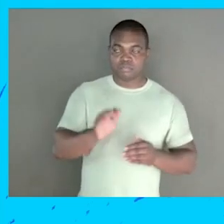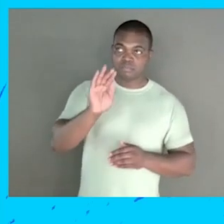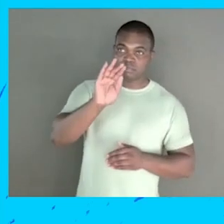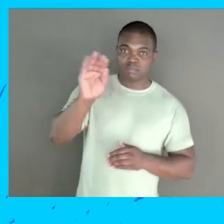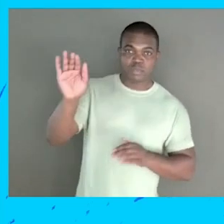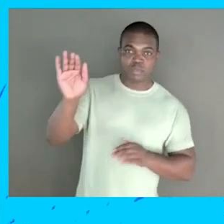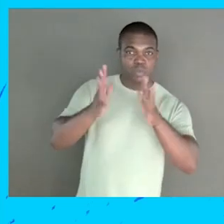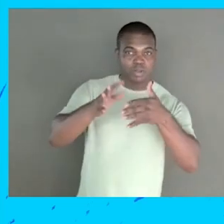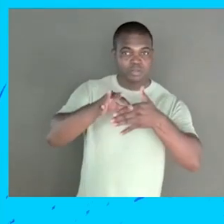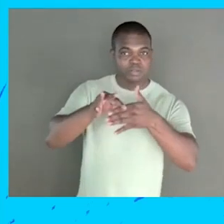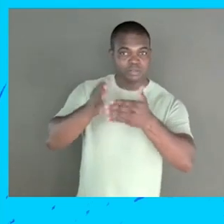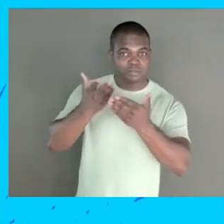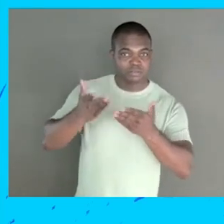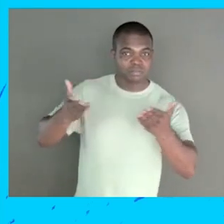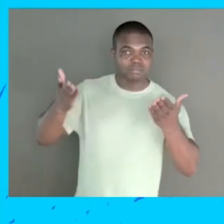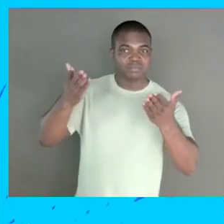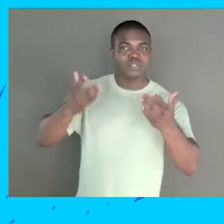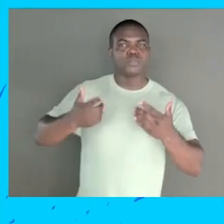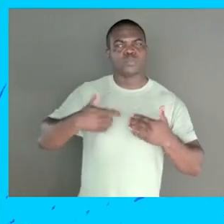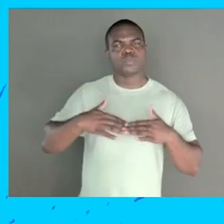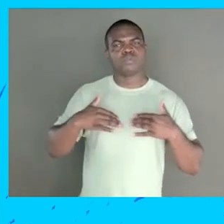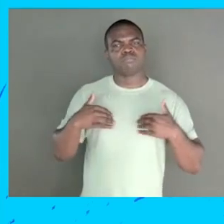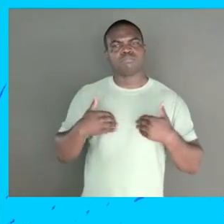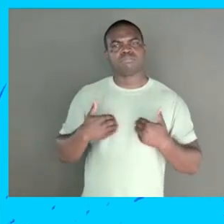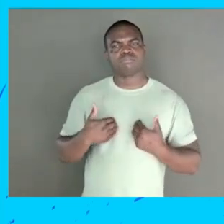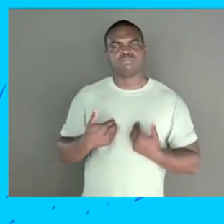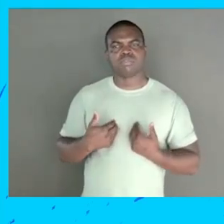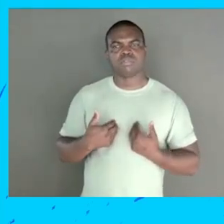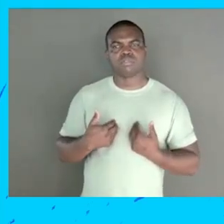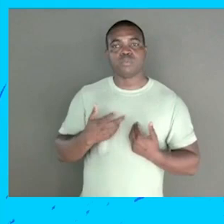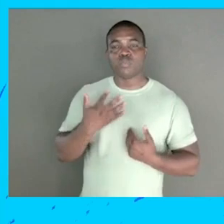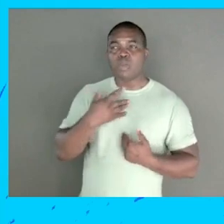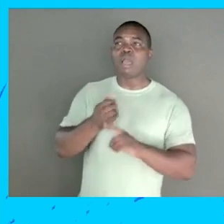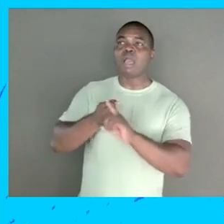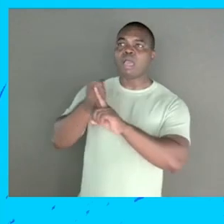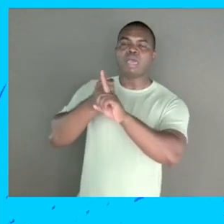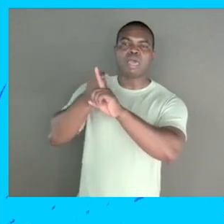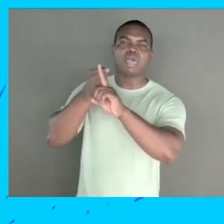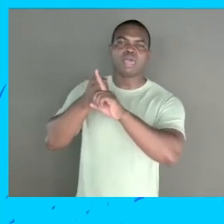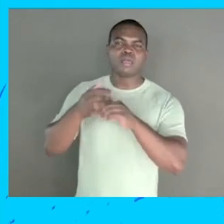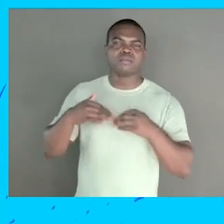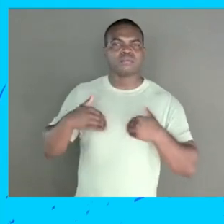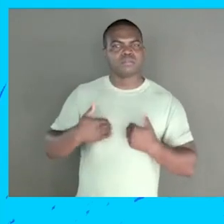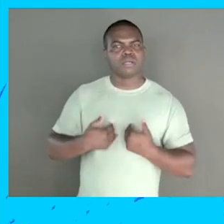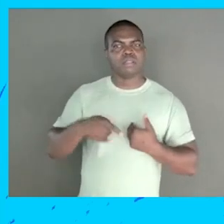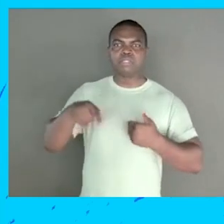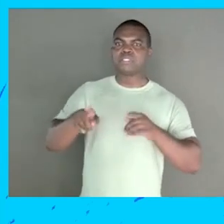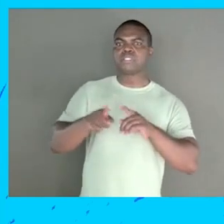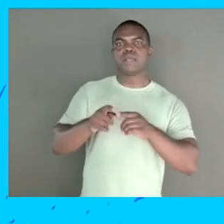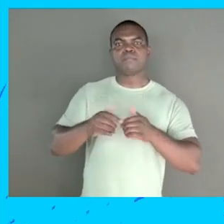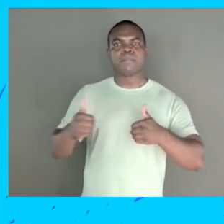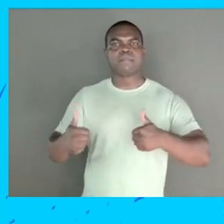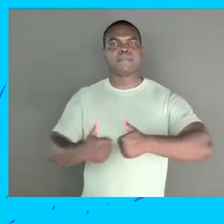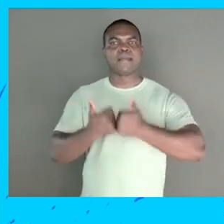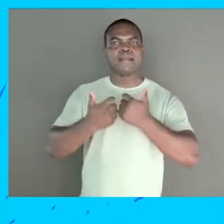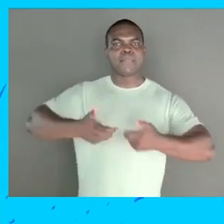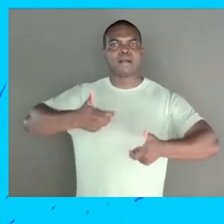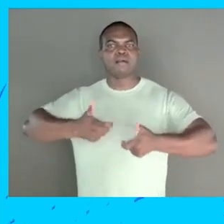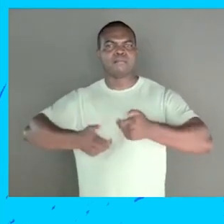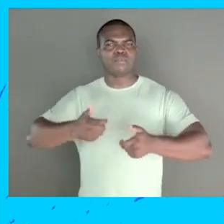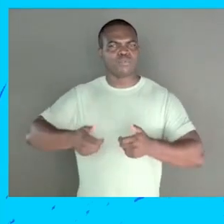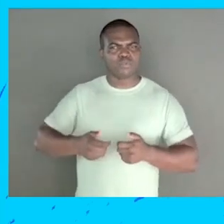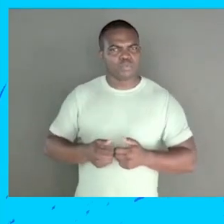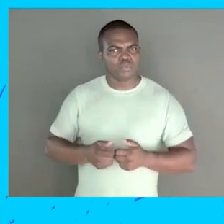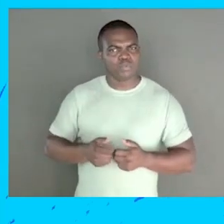game. You keep rewriting chapters and skipping our pages. We don't deserve to experience this at our young